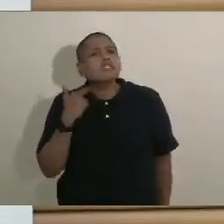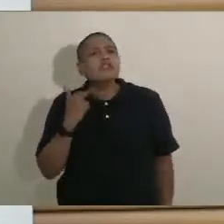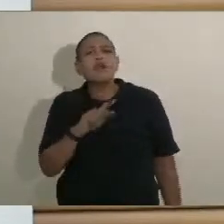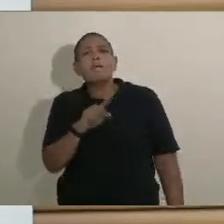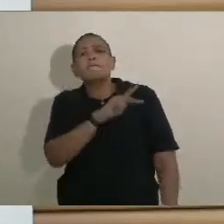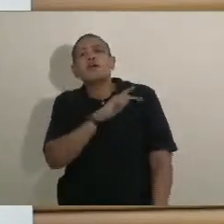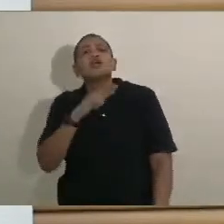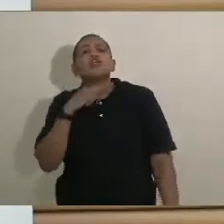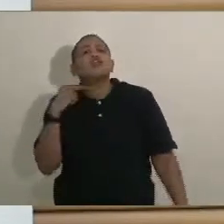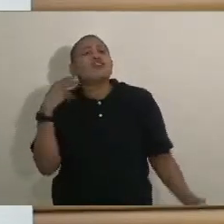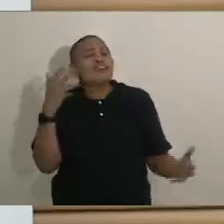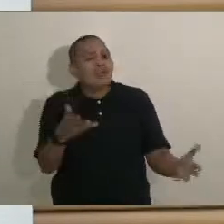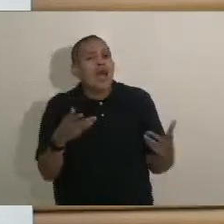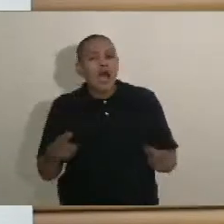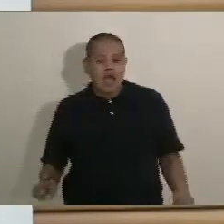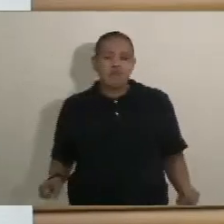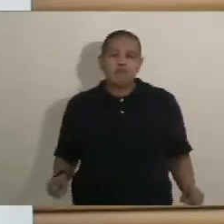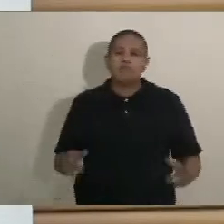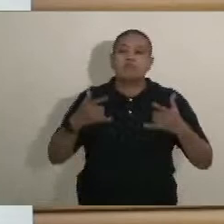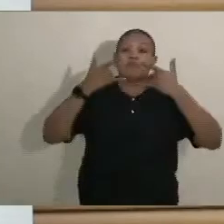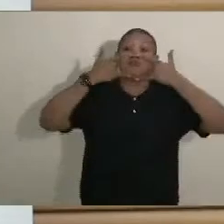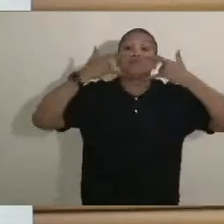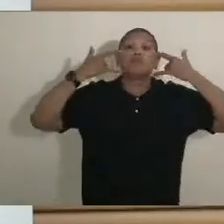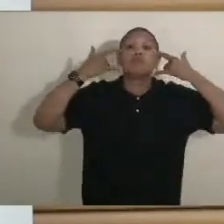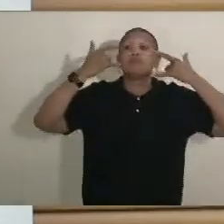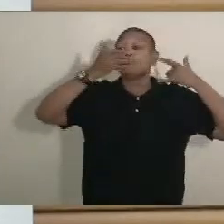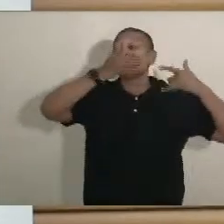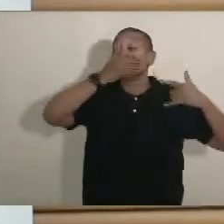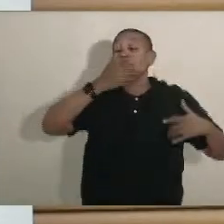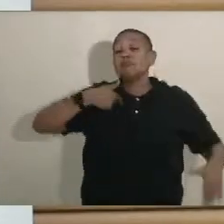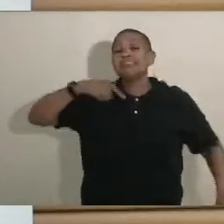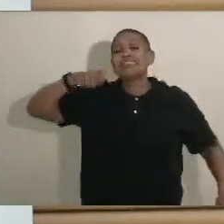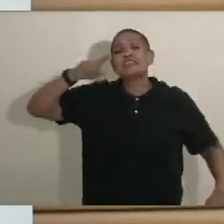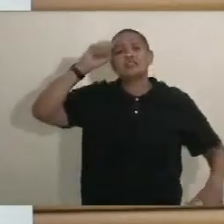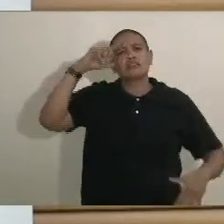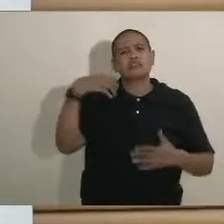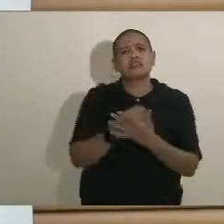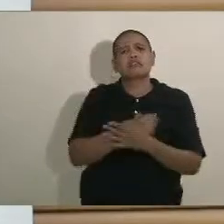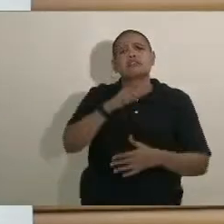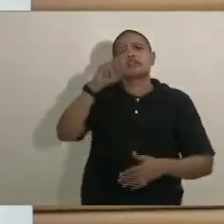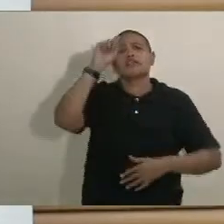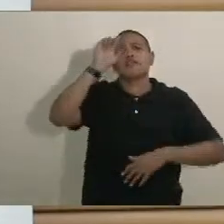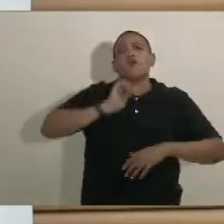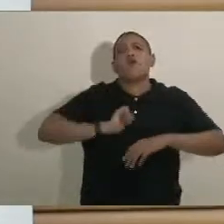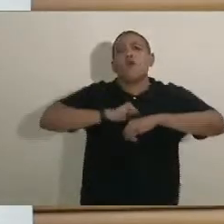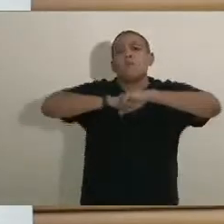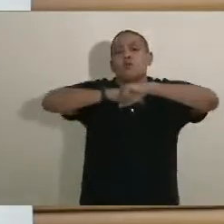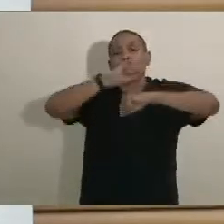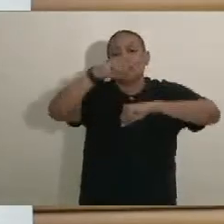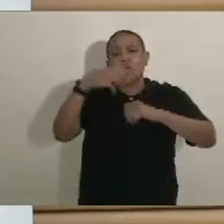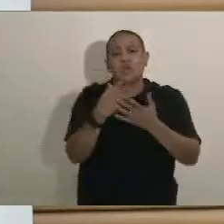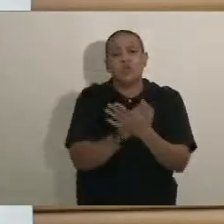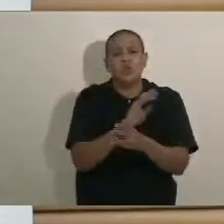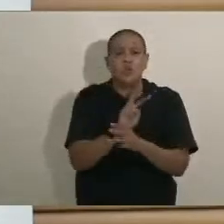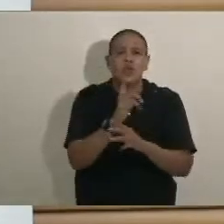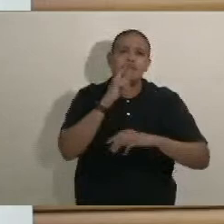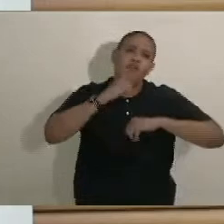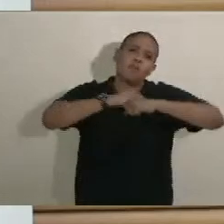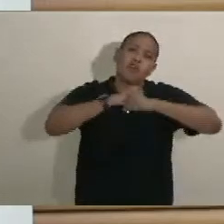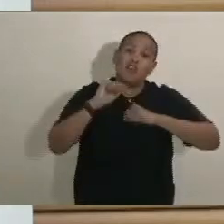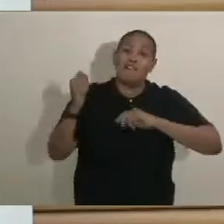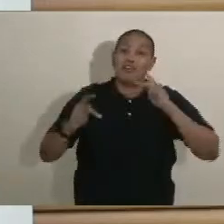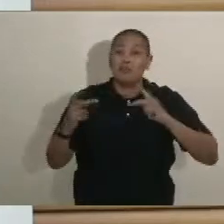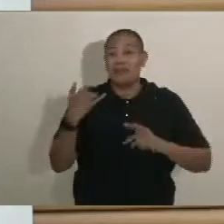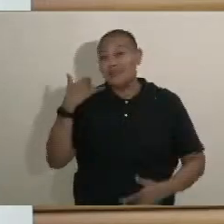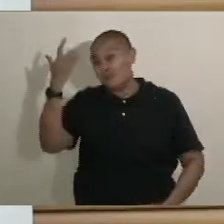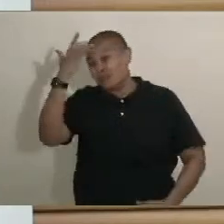risk. And where masks we think are necessary for our own protection, we should wear it, or for the protection of others, if we're sick,